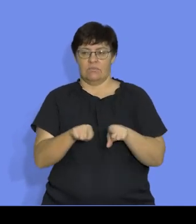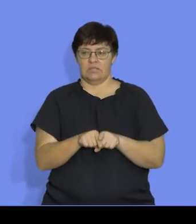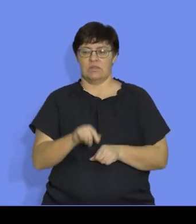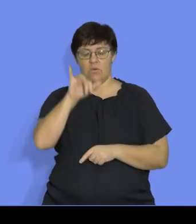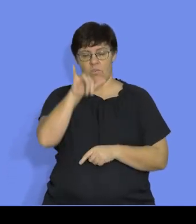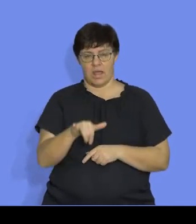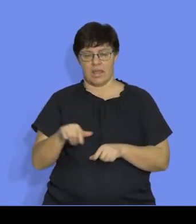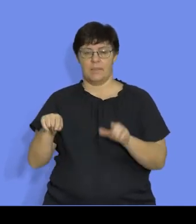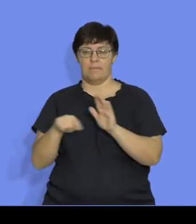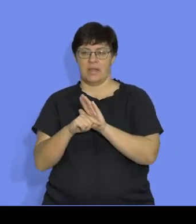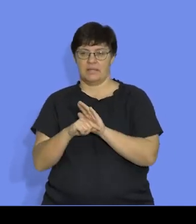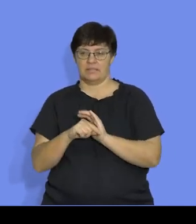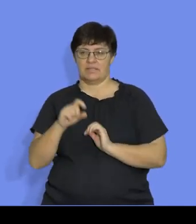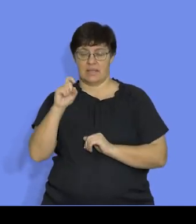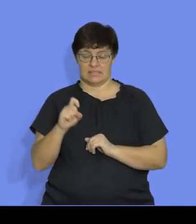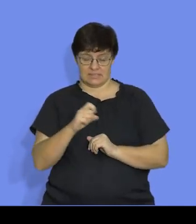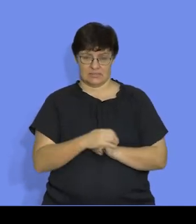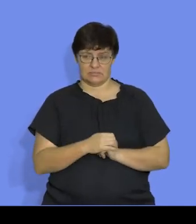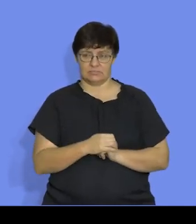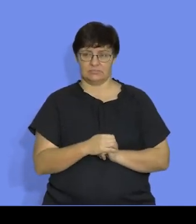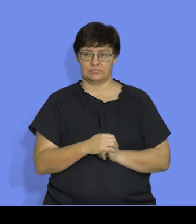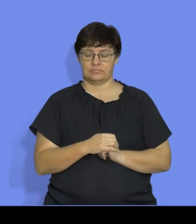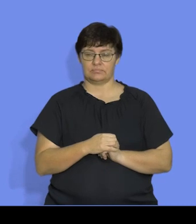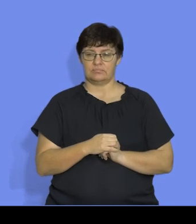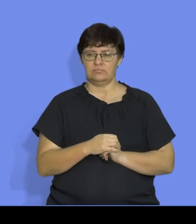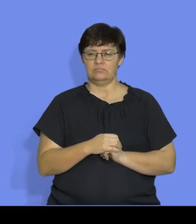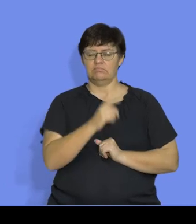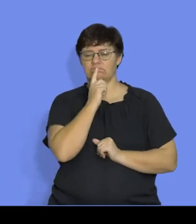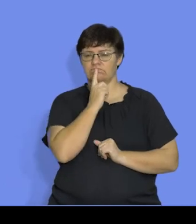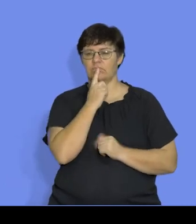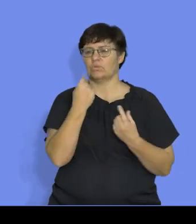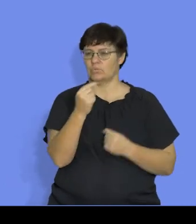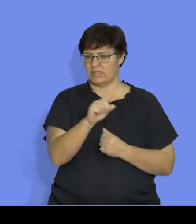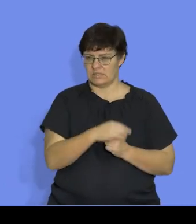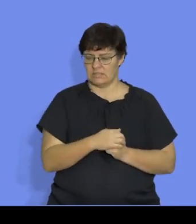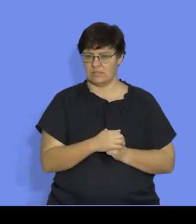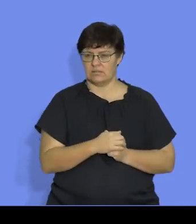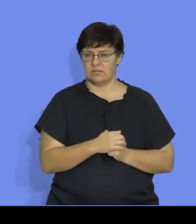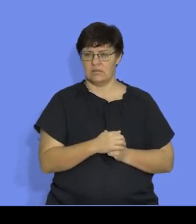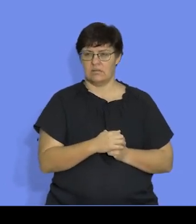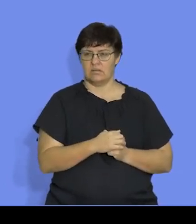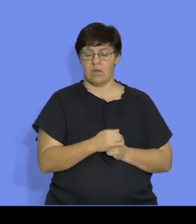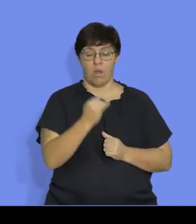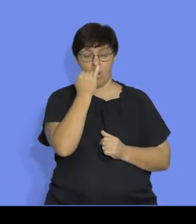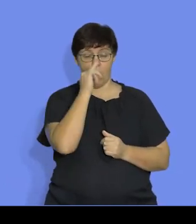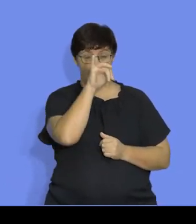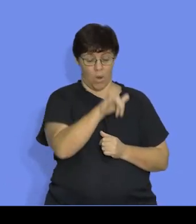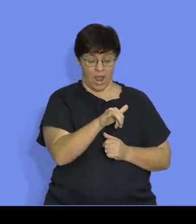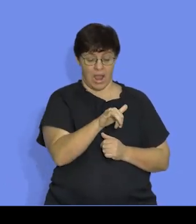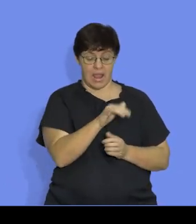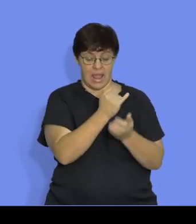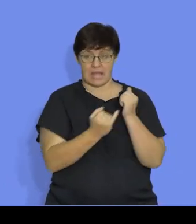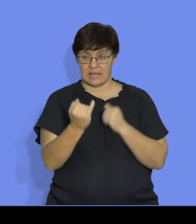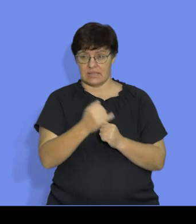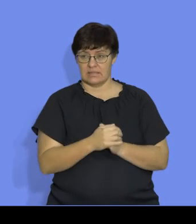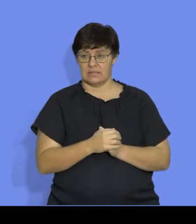to Y minus X. Immediately what I'm going to do is I'm going to isolate Y by taking